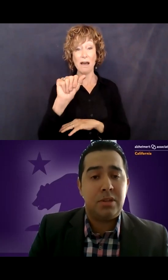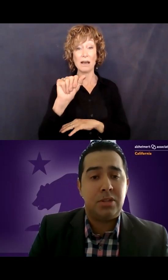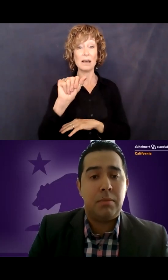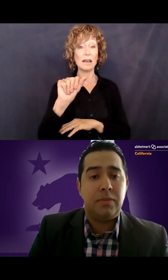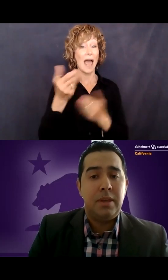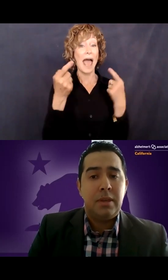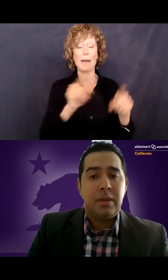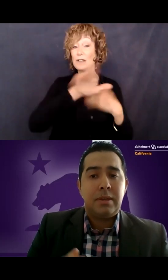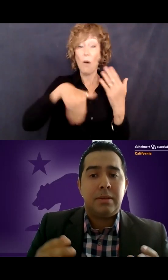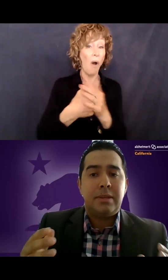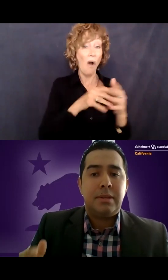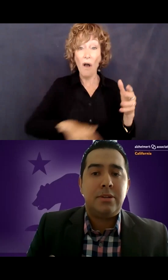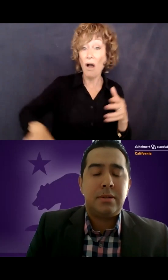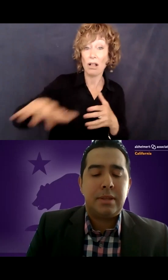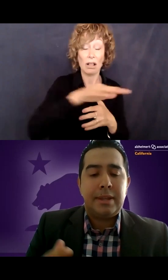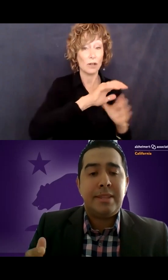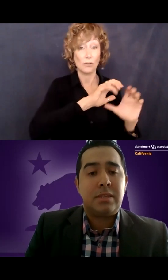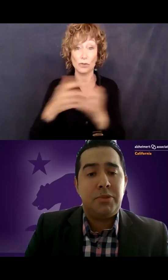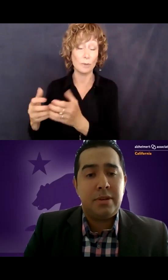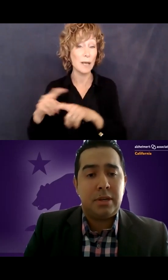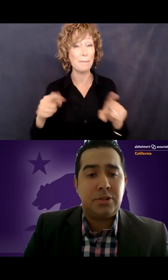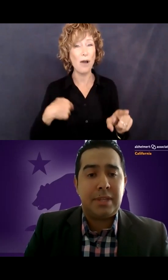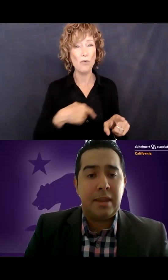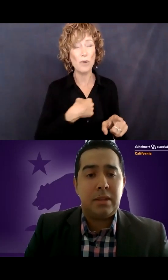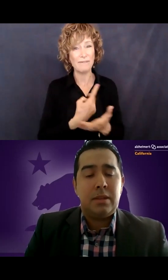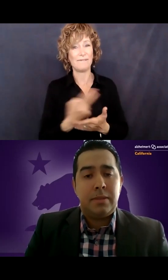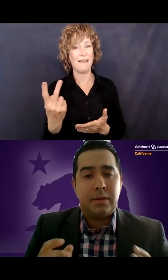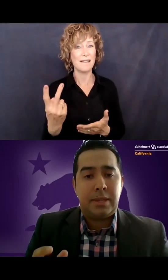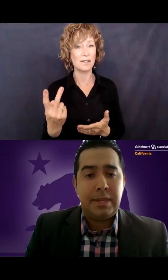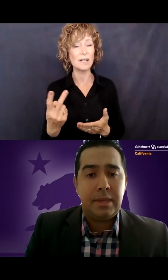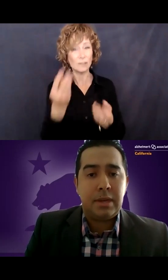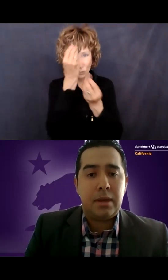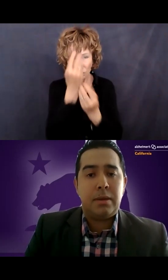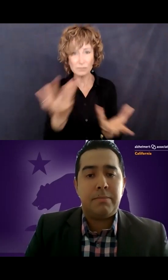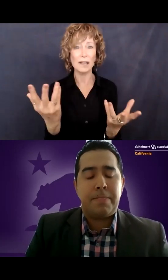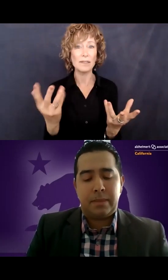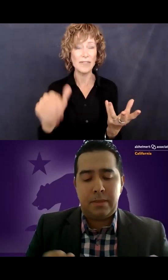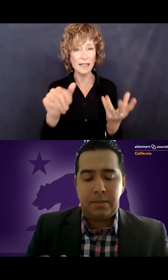done a good job of letting these communities understand the key